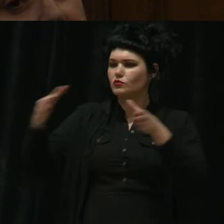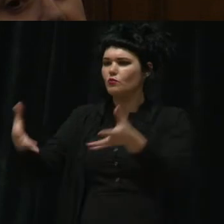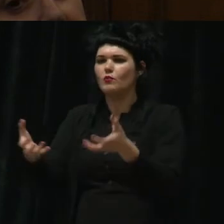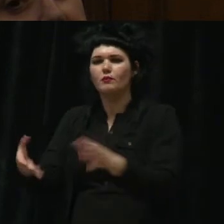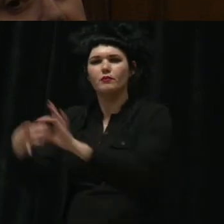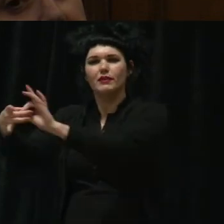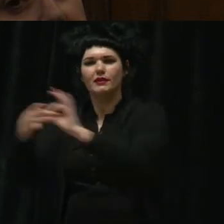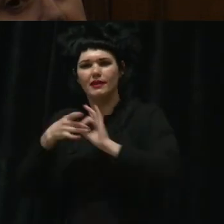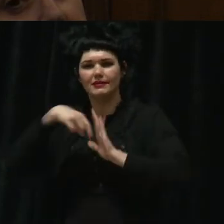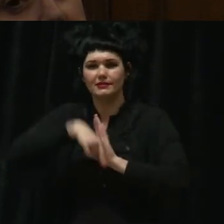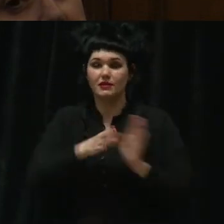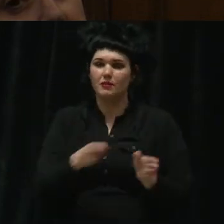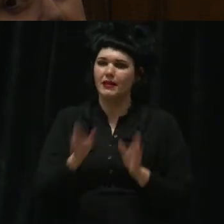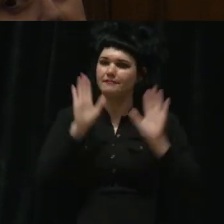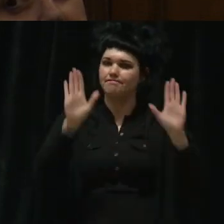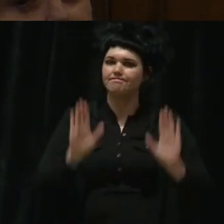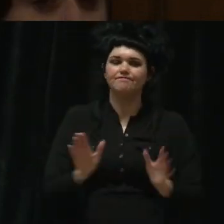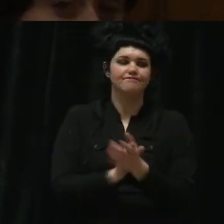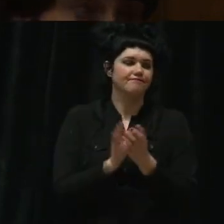really, really great.